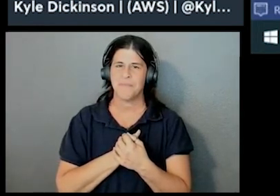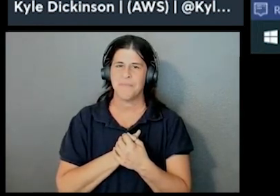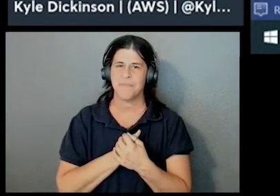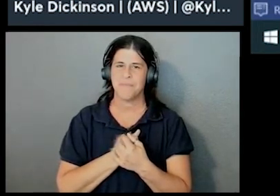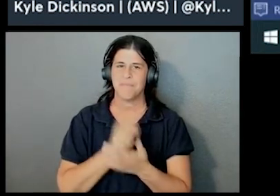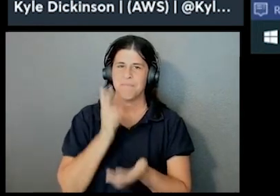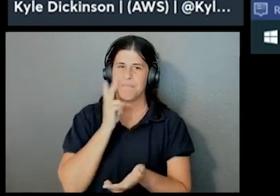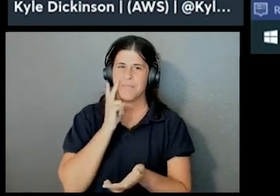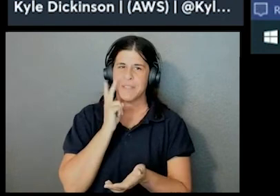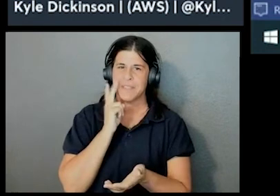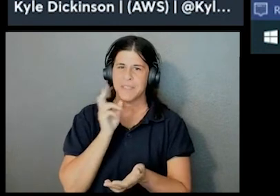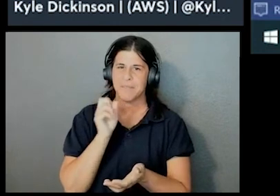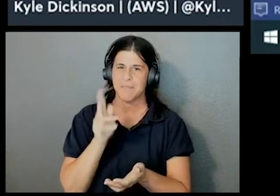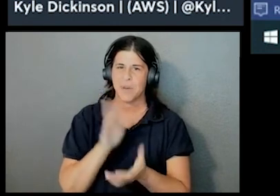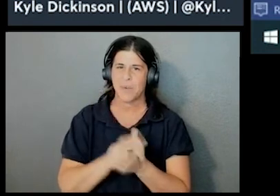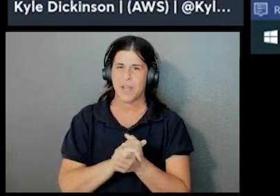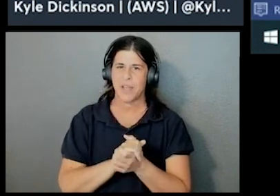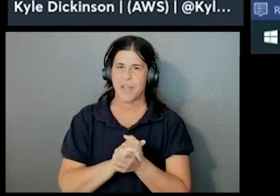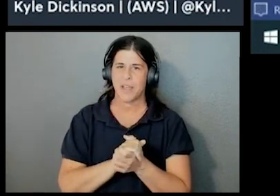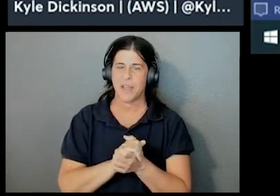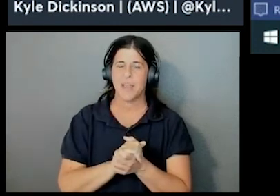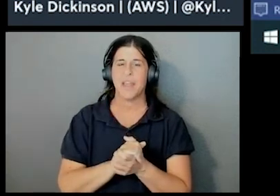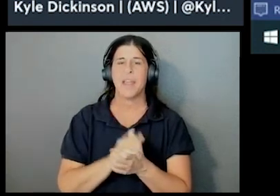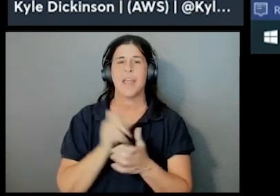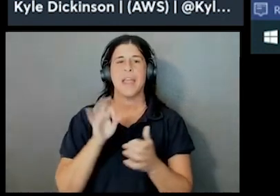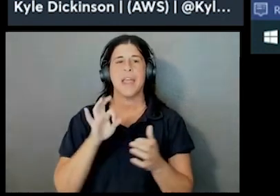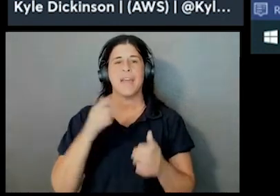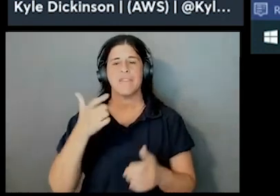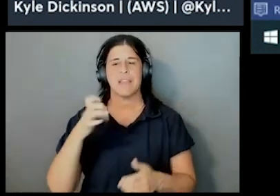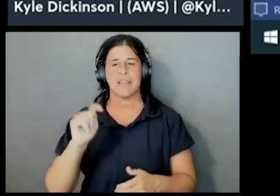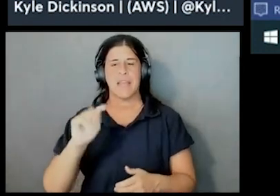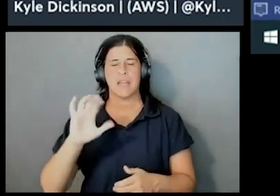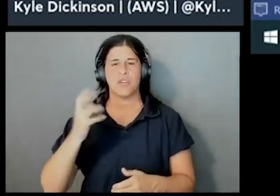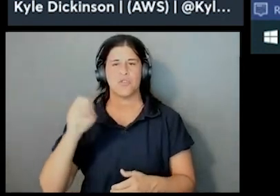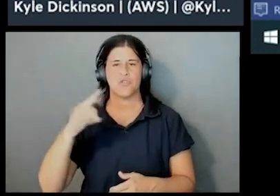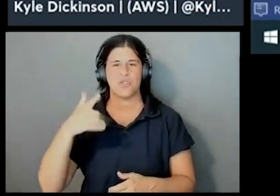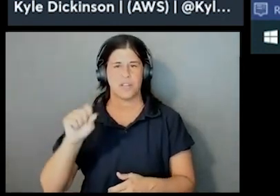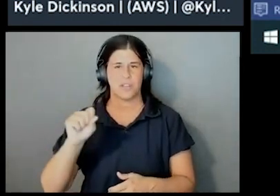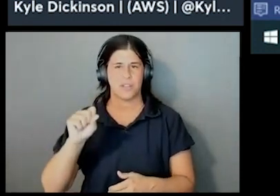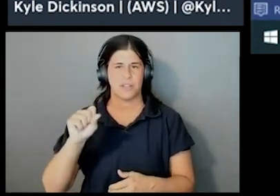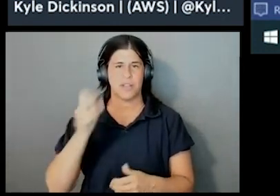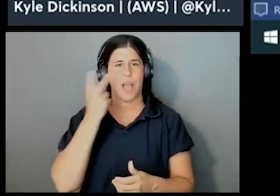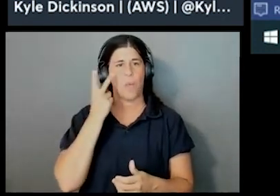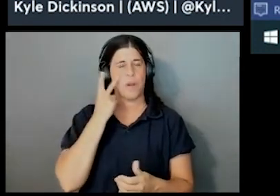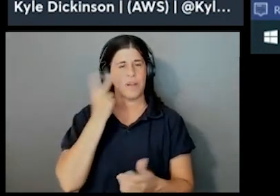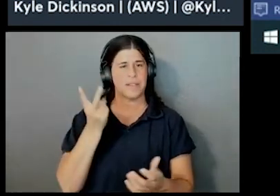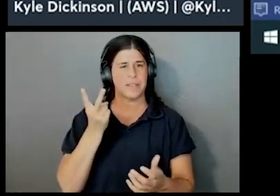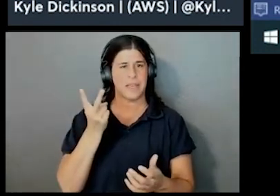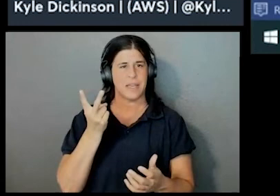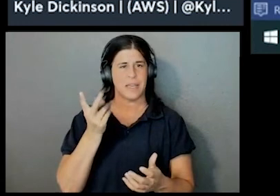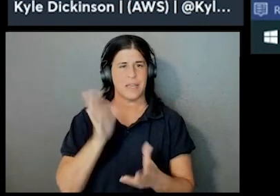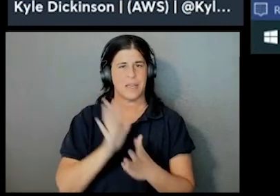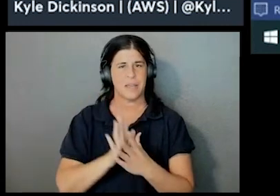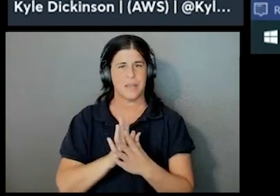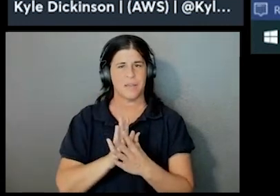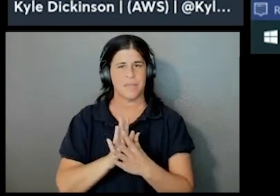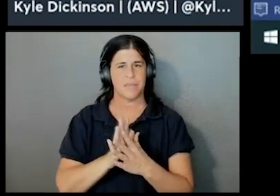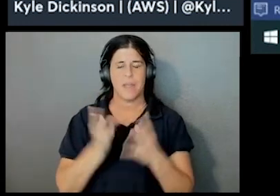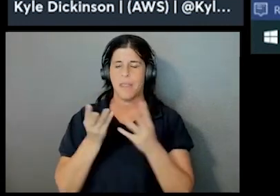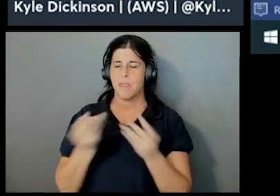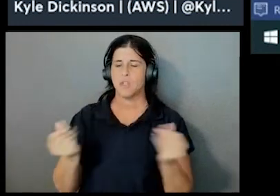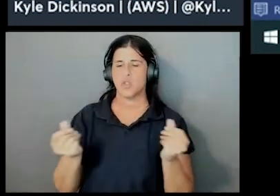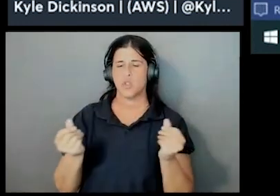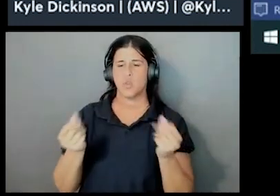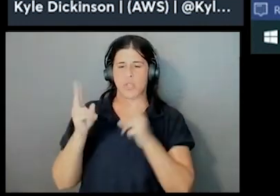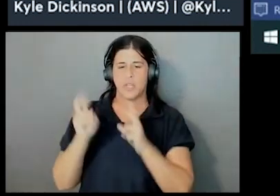All right. So if we go to the Git changes, I want to see the solutions is ported. So I